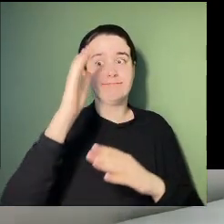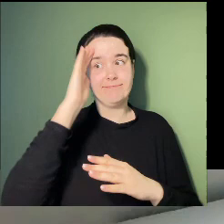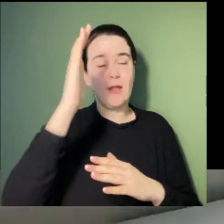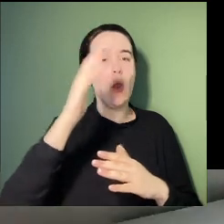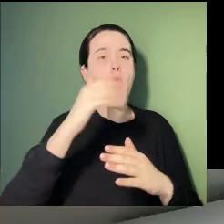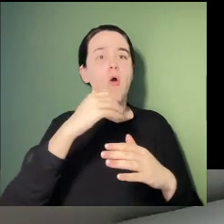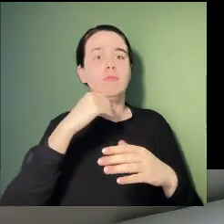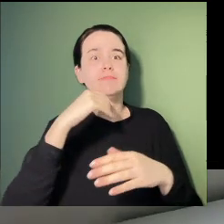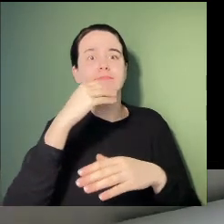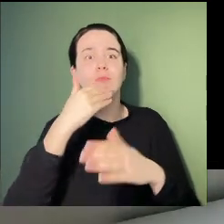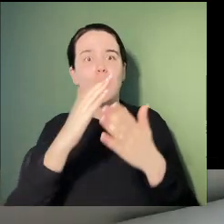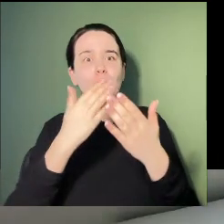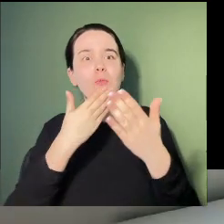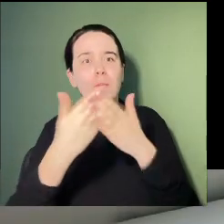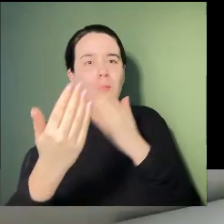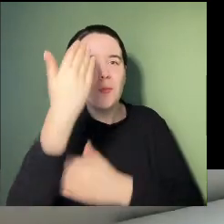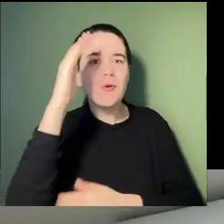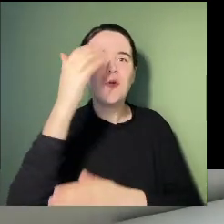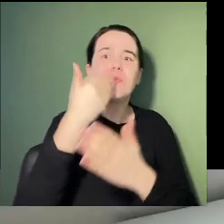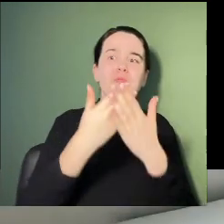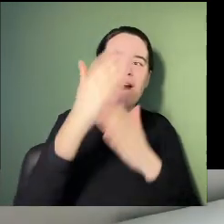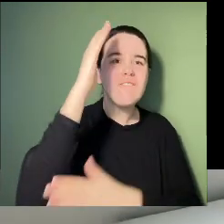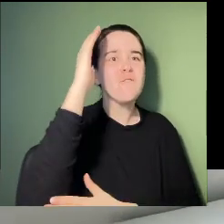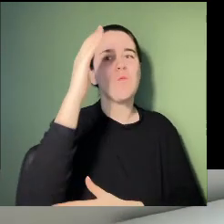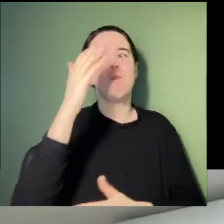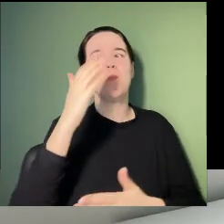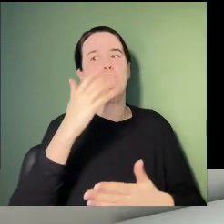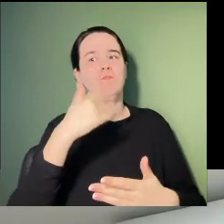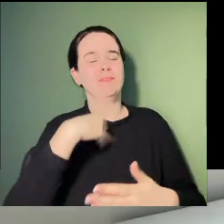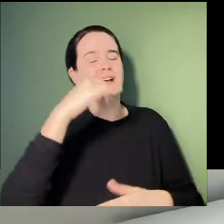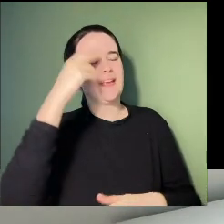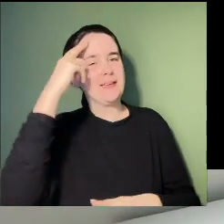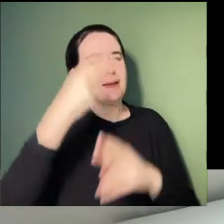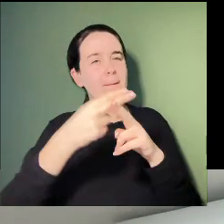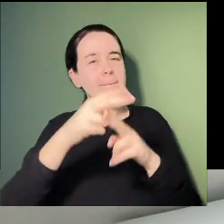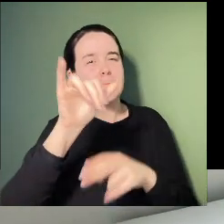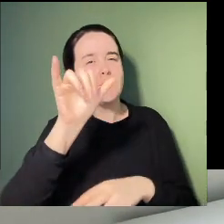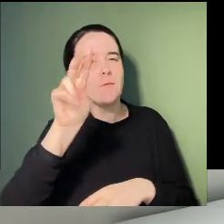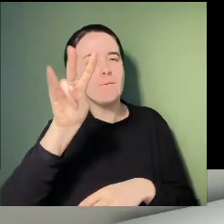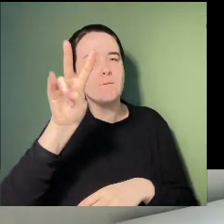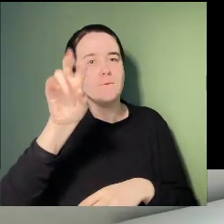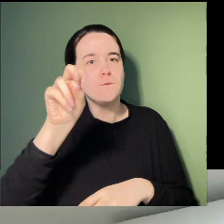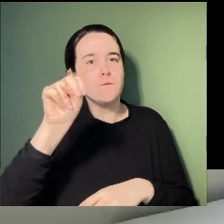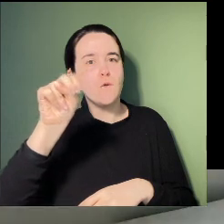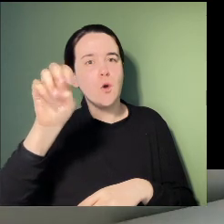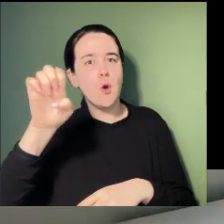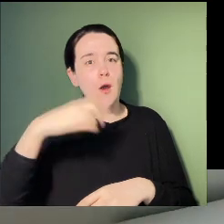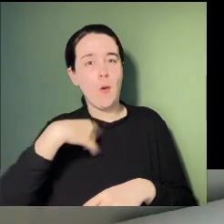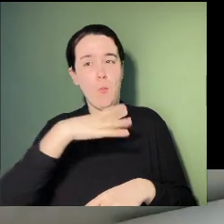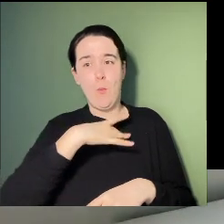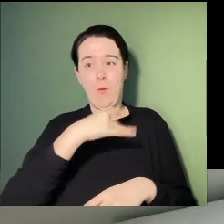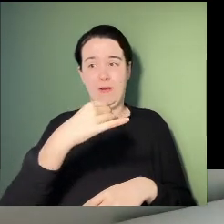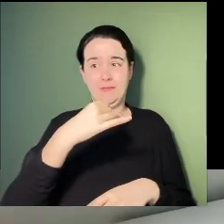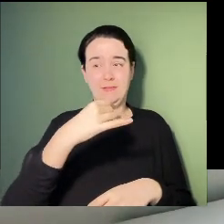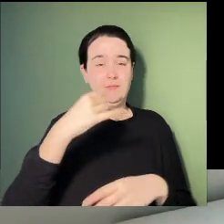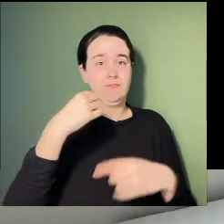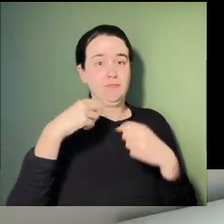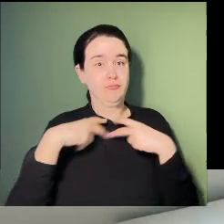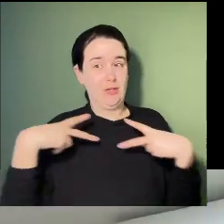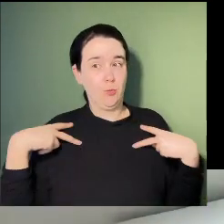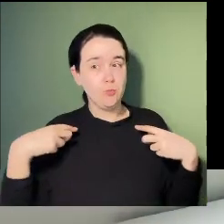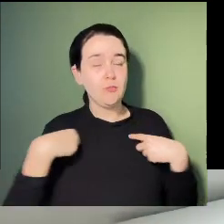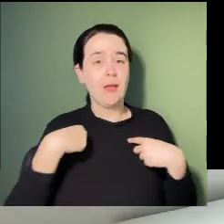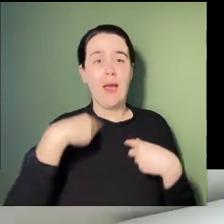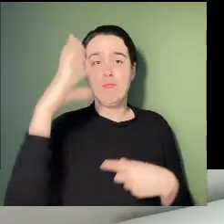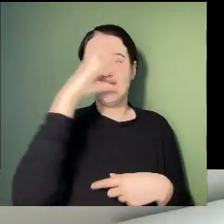evening. My name is Yvonne. I'm wearing a white blouse. I'm a brown-skinned African woman